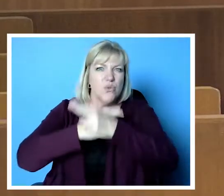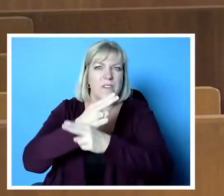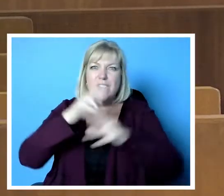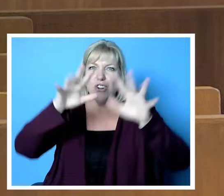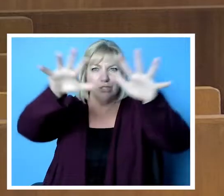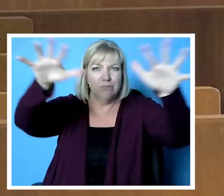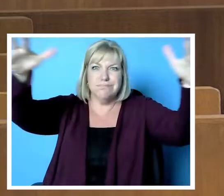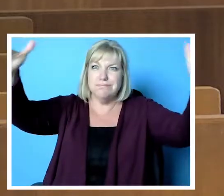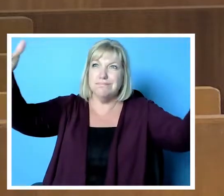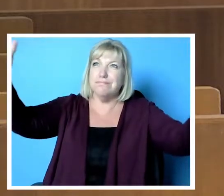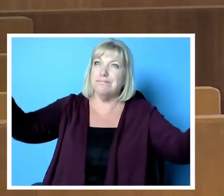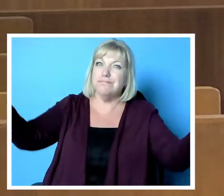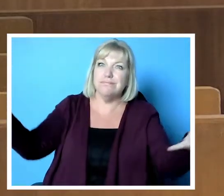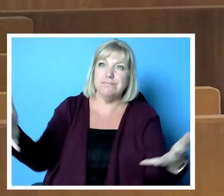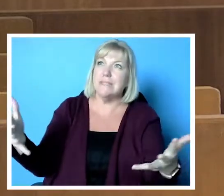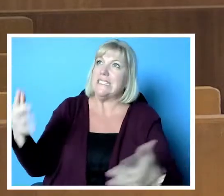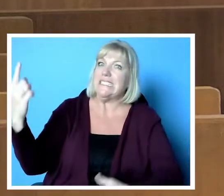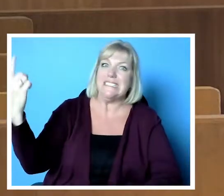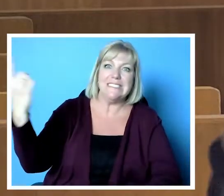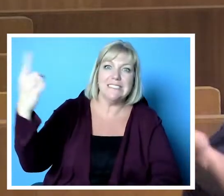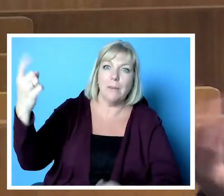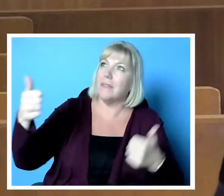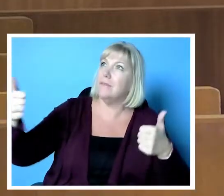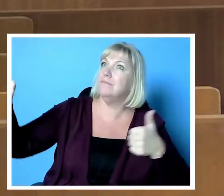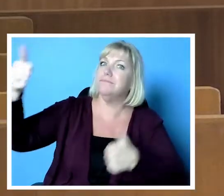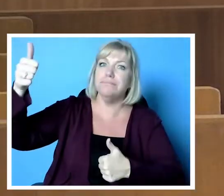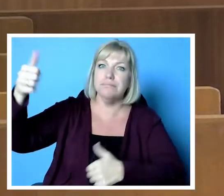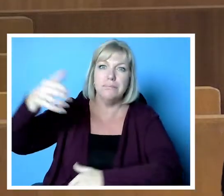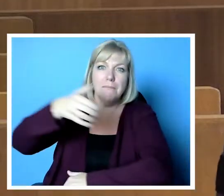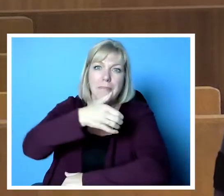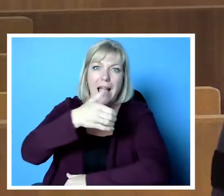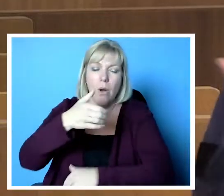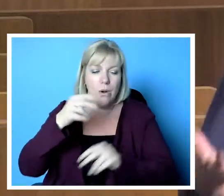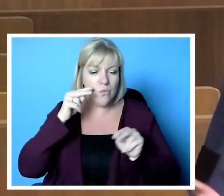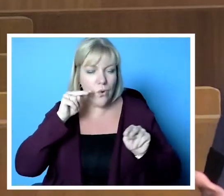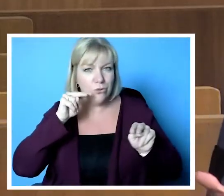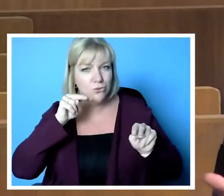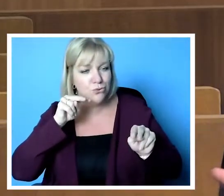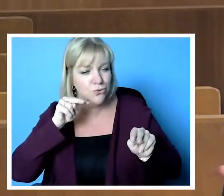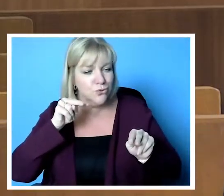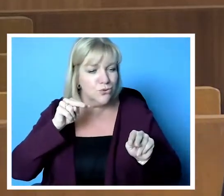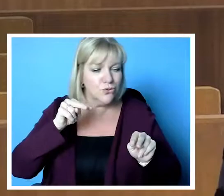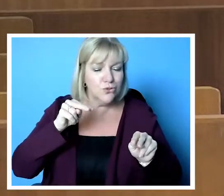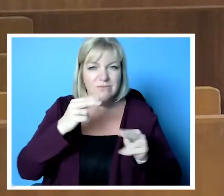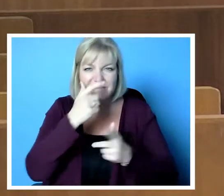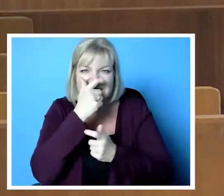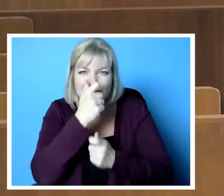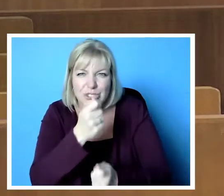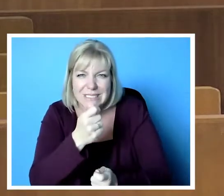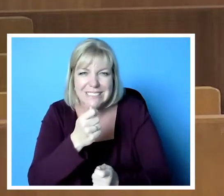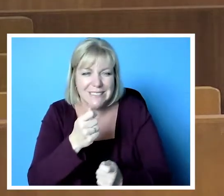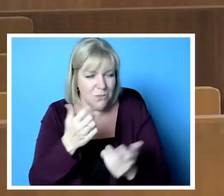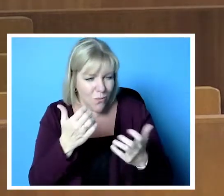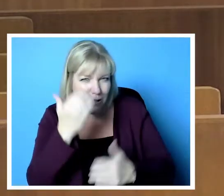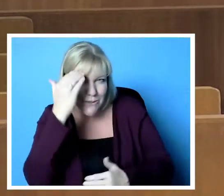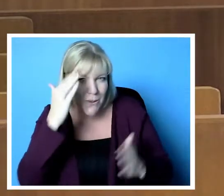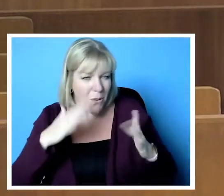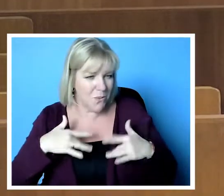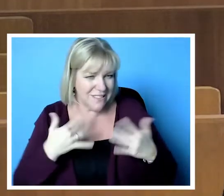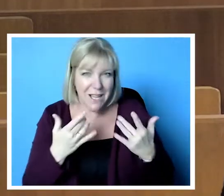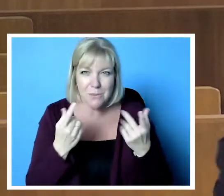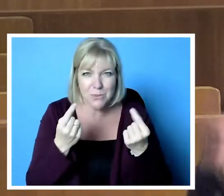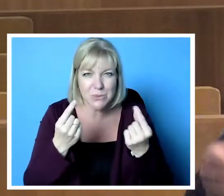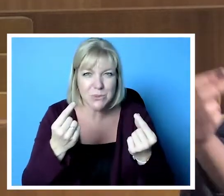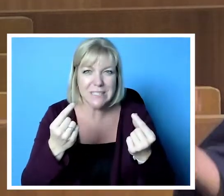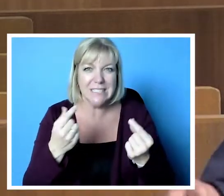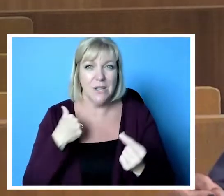eye on us, caring about our comings and our goings, and perhaps most of all, listening and acting